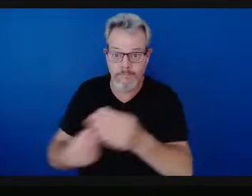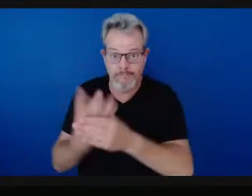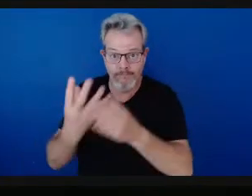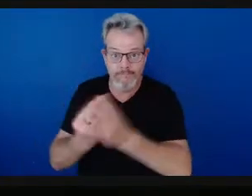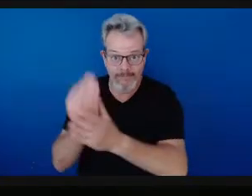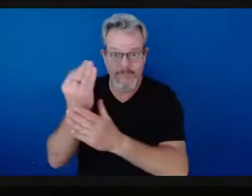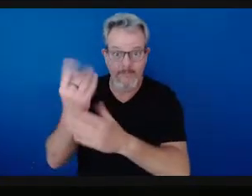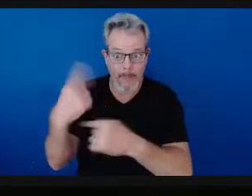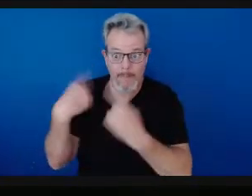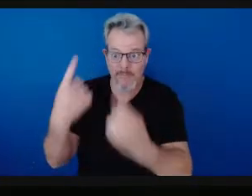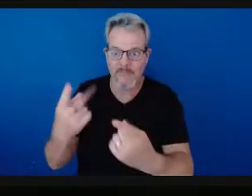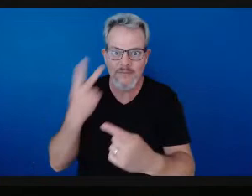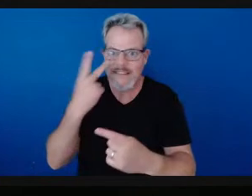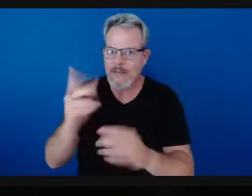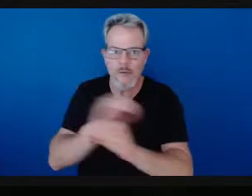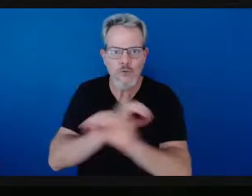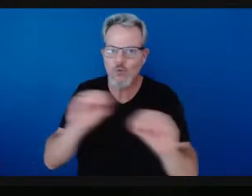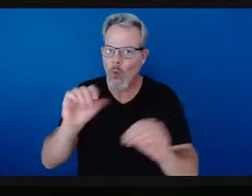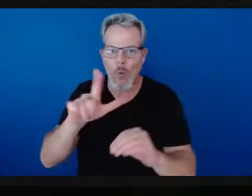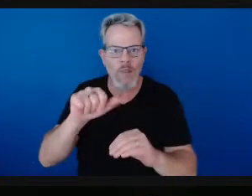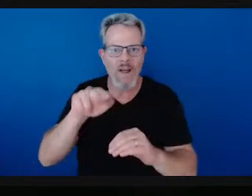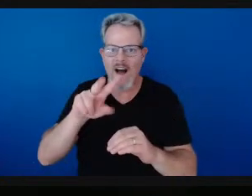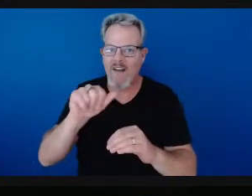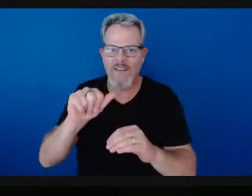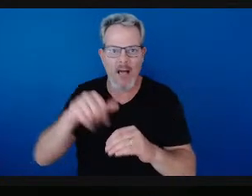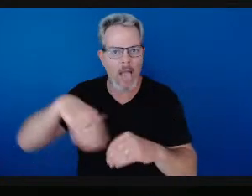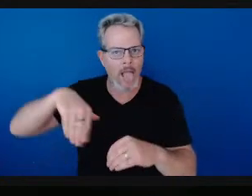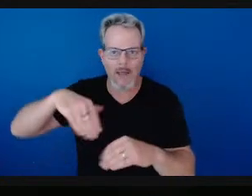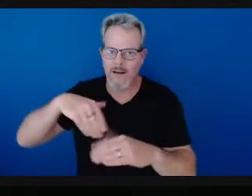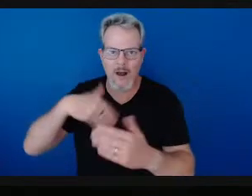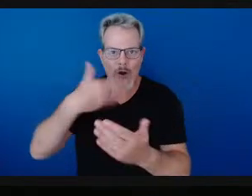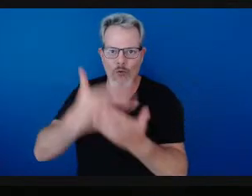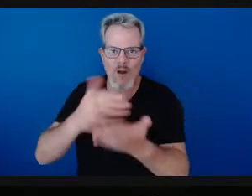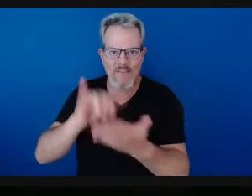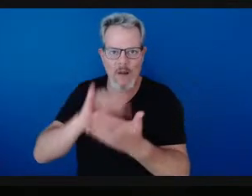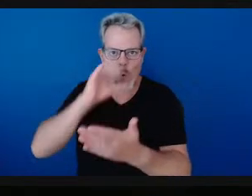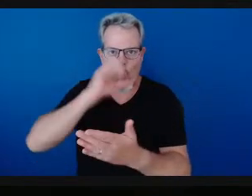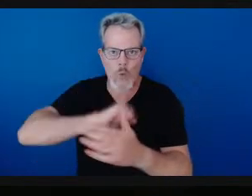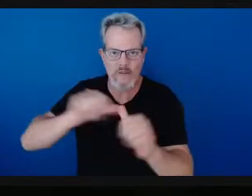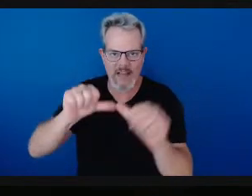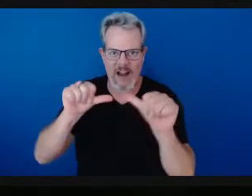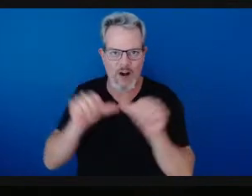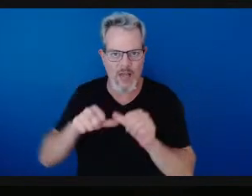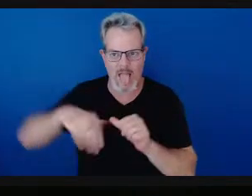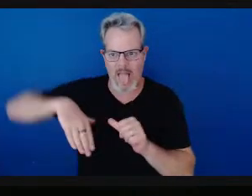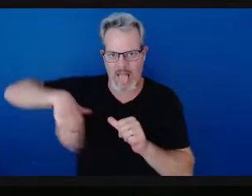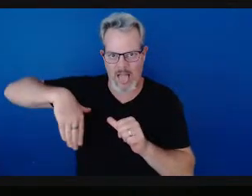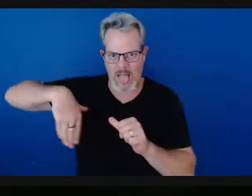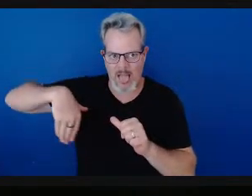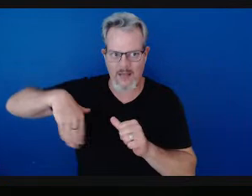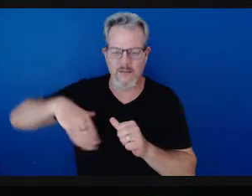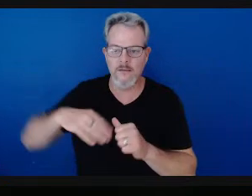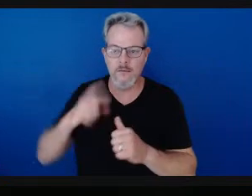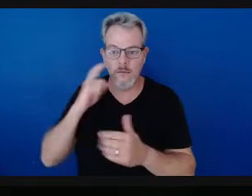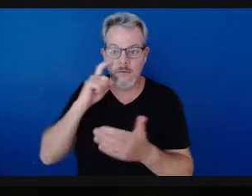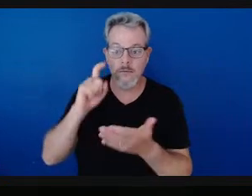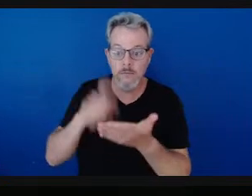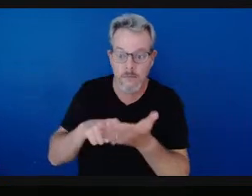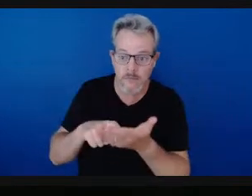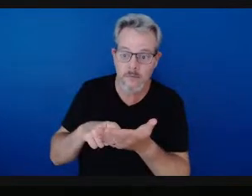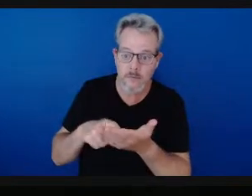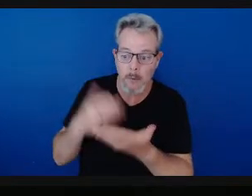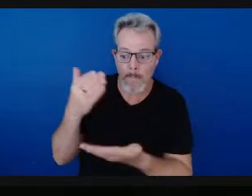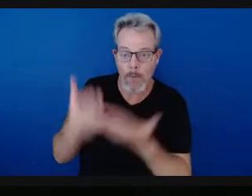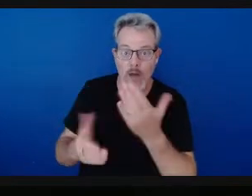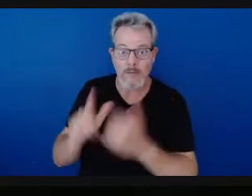is not refilling that area, so it has not found a path through the crust below through here. Right? So as we discussed, is it possible the lava is coming